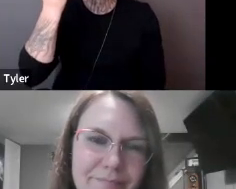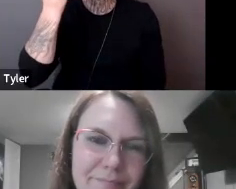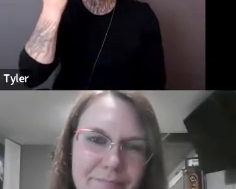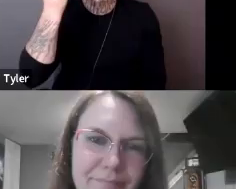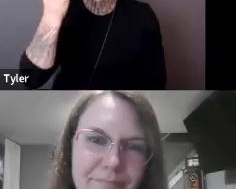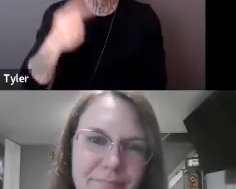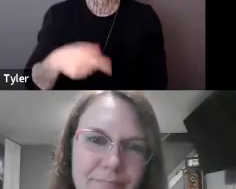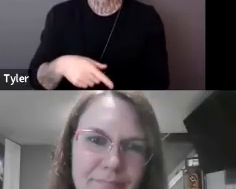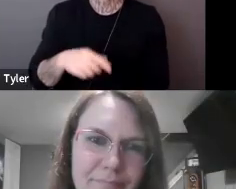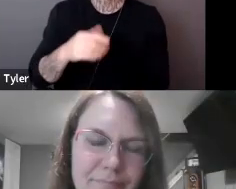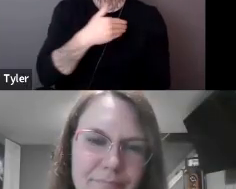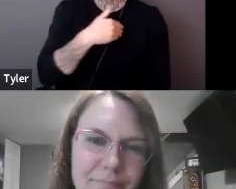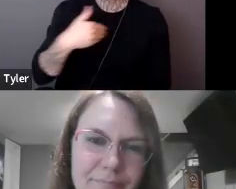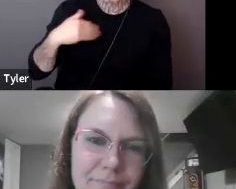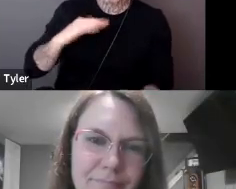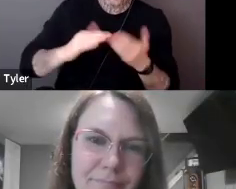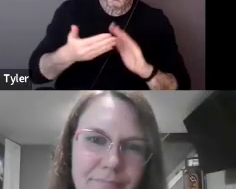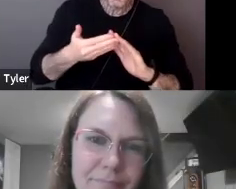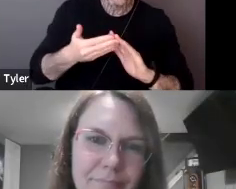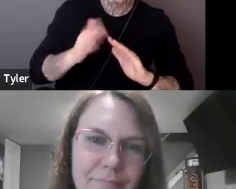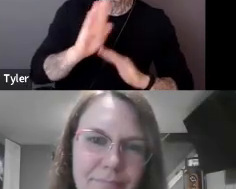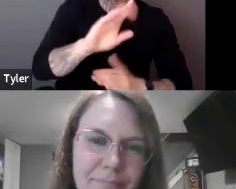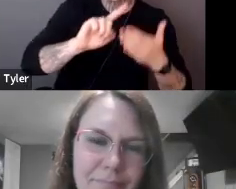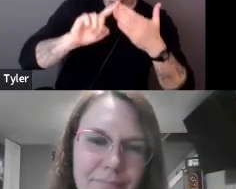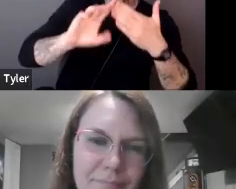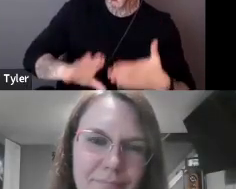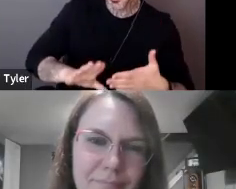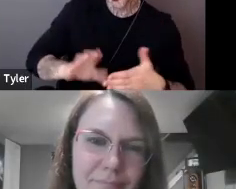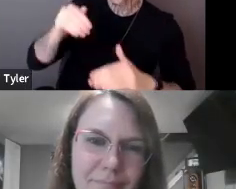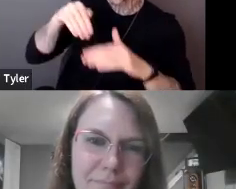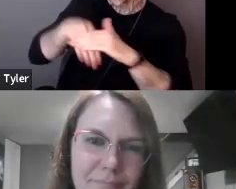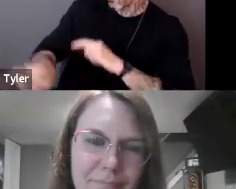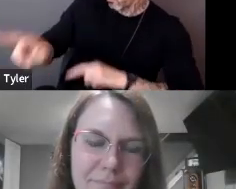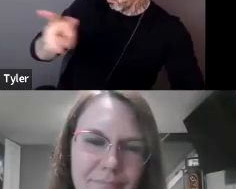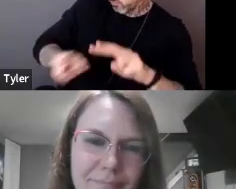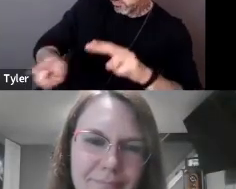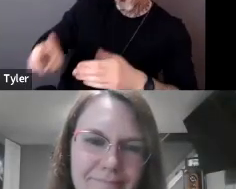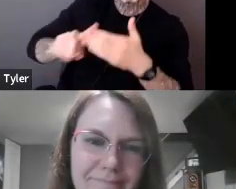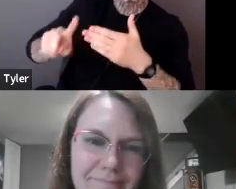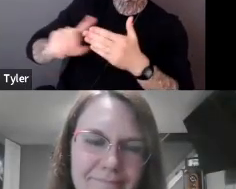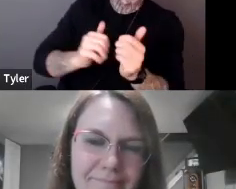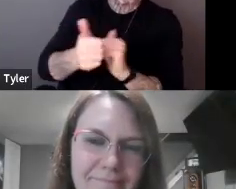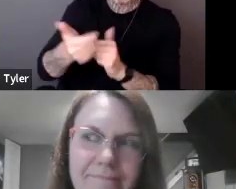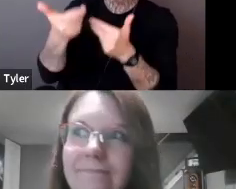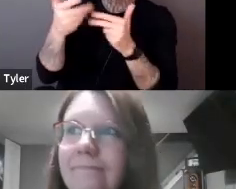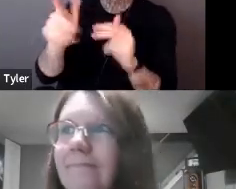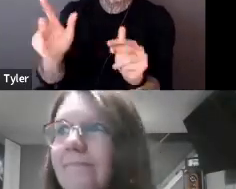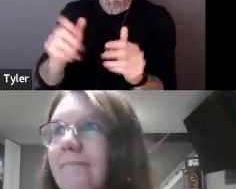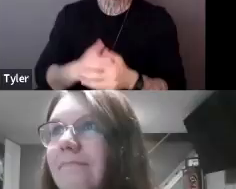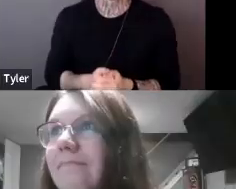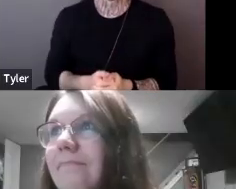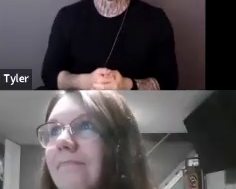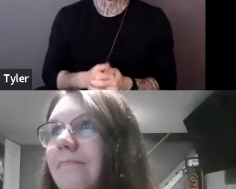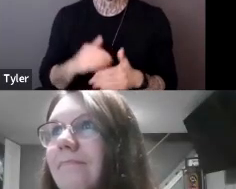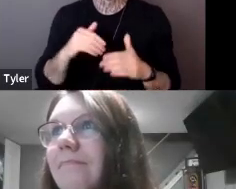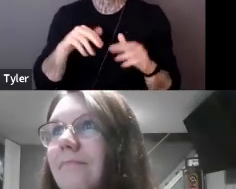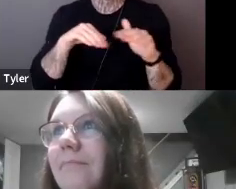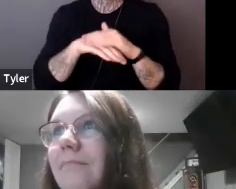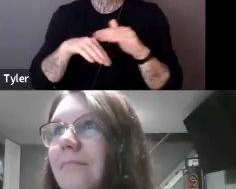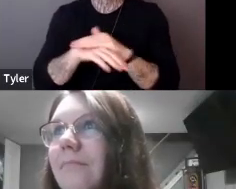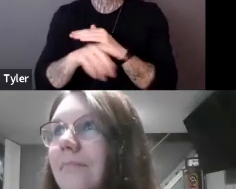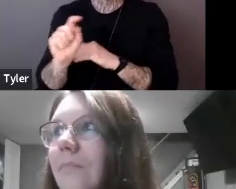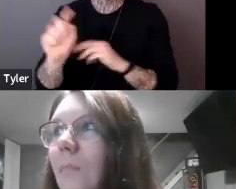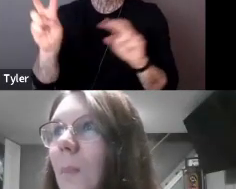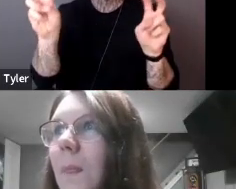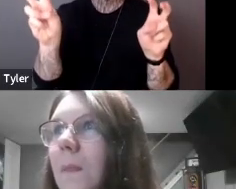this non-accessible washroom. Now, the ROM has definitely fixed it since then, and the problem is gone. But I think what